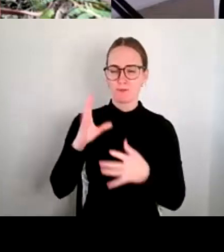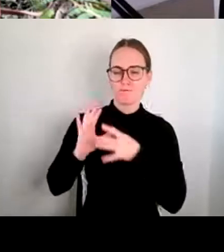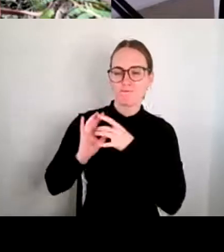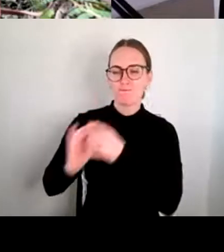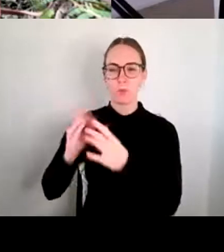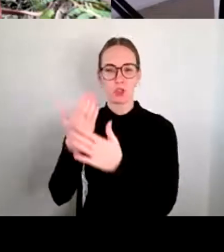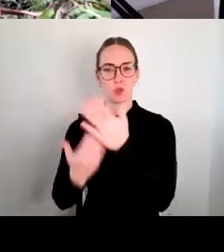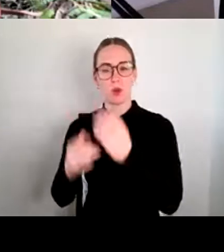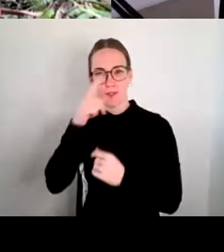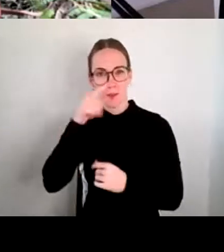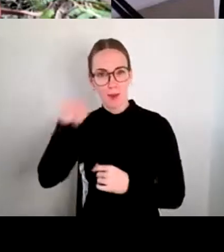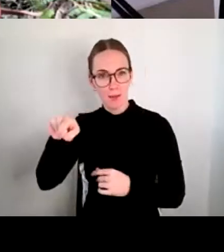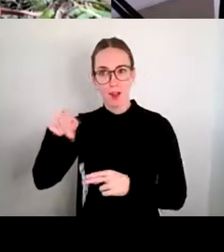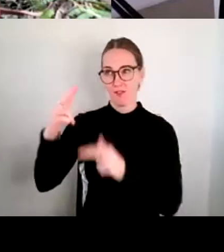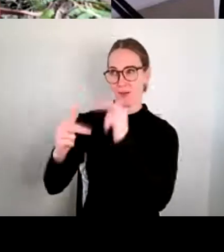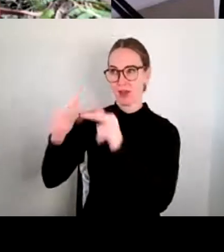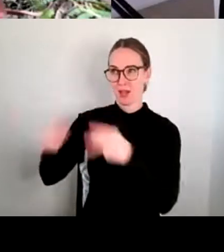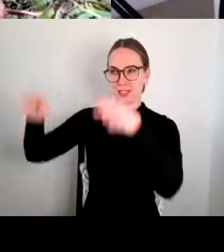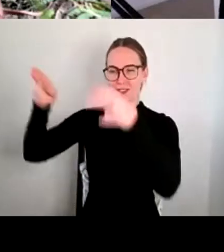were working in.